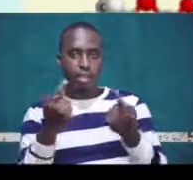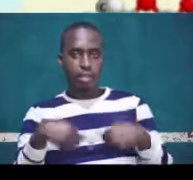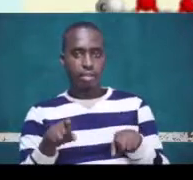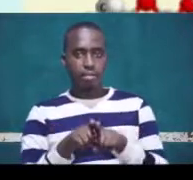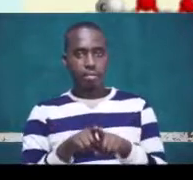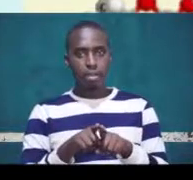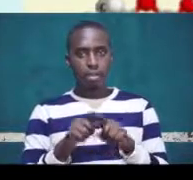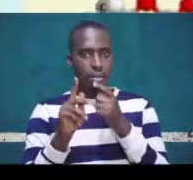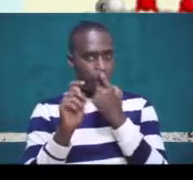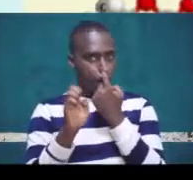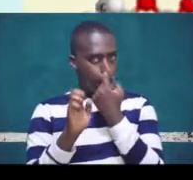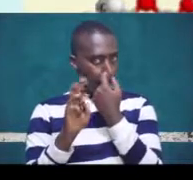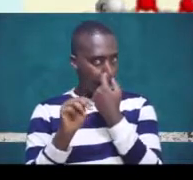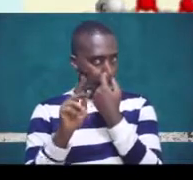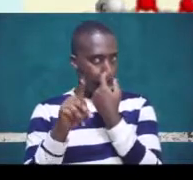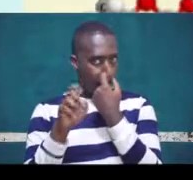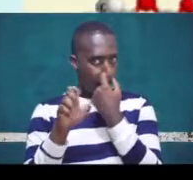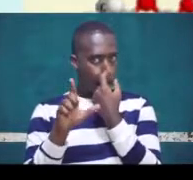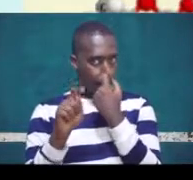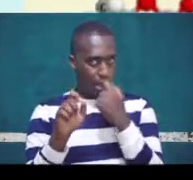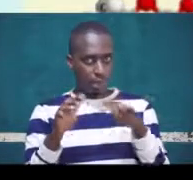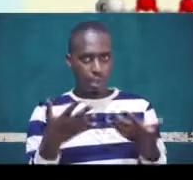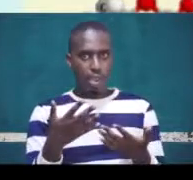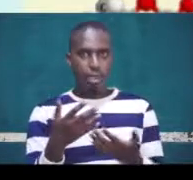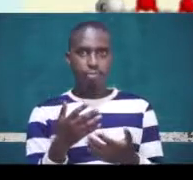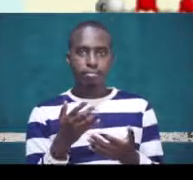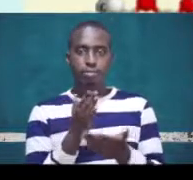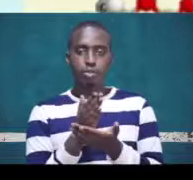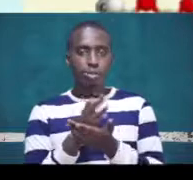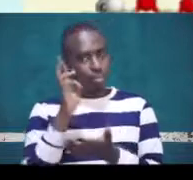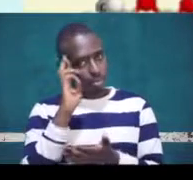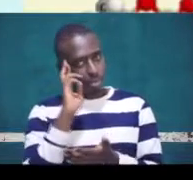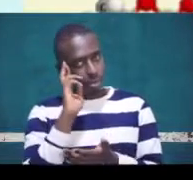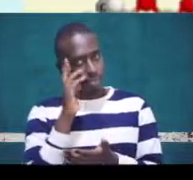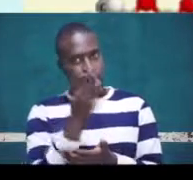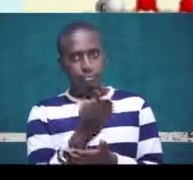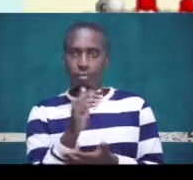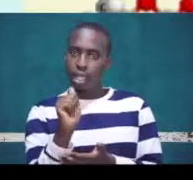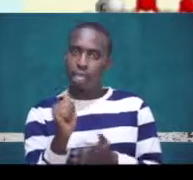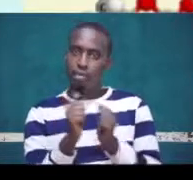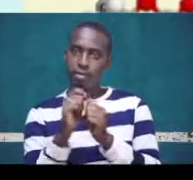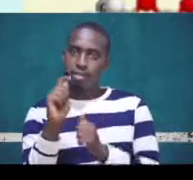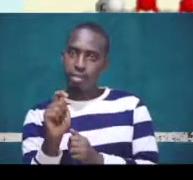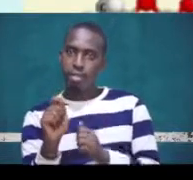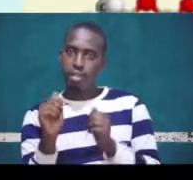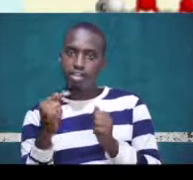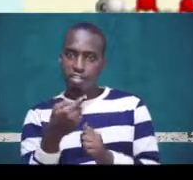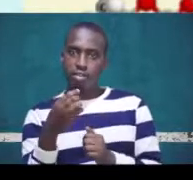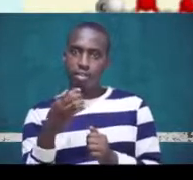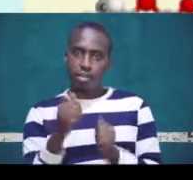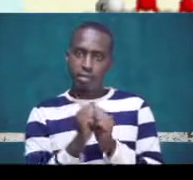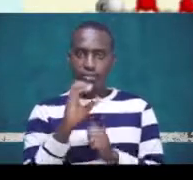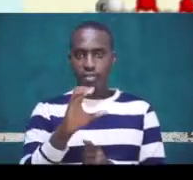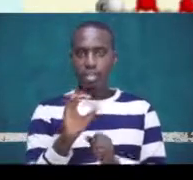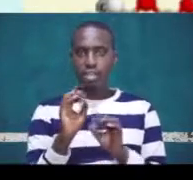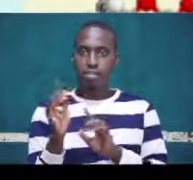template, where mRNA can be made. Remember, complementary base pairing. A with T and G with C. But when it